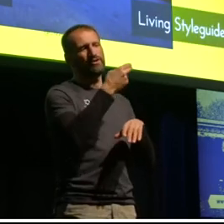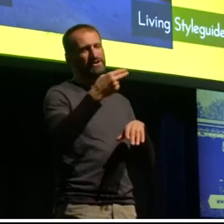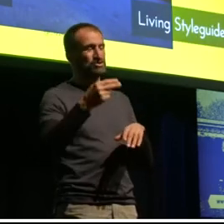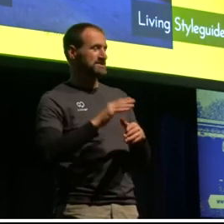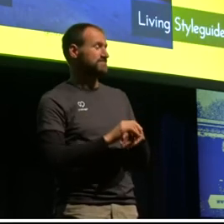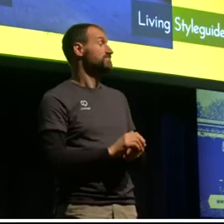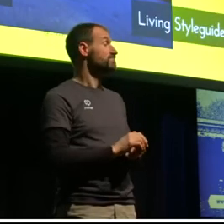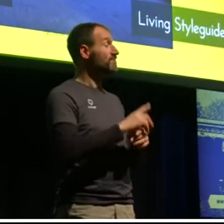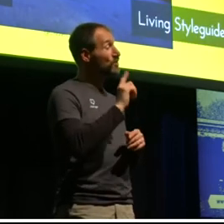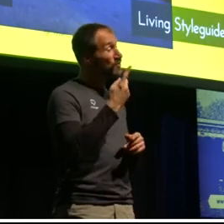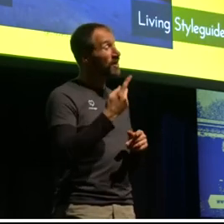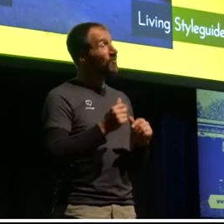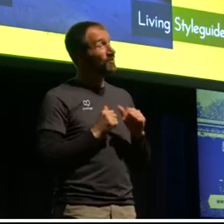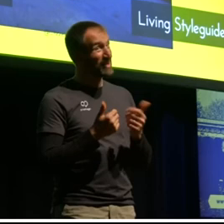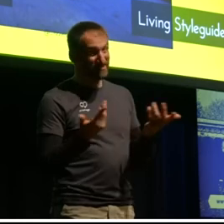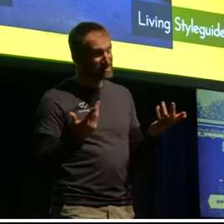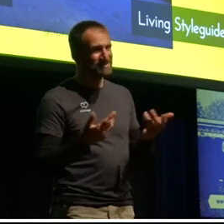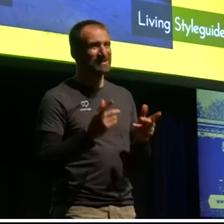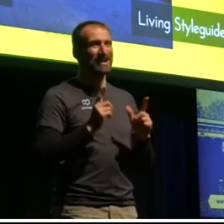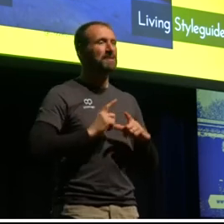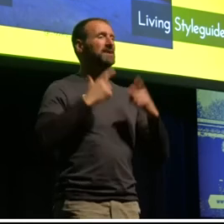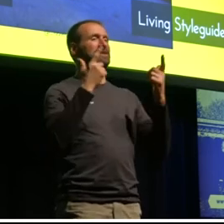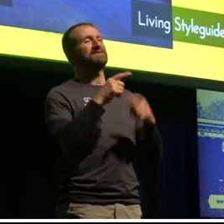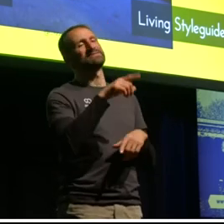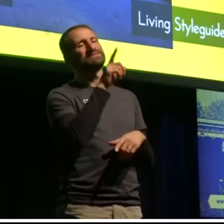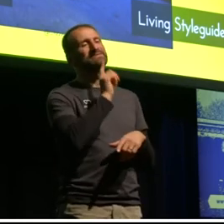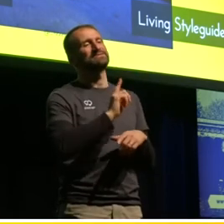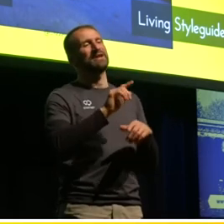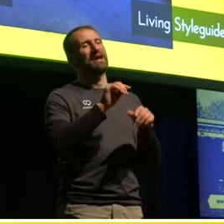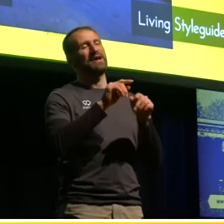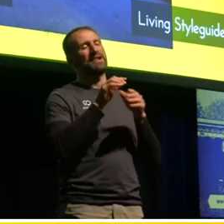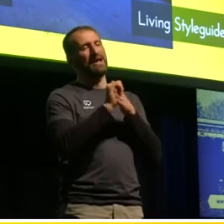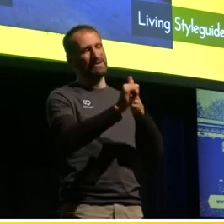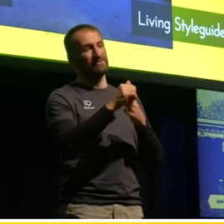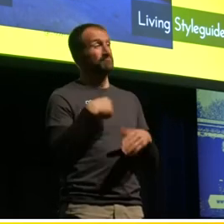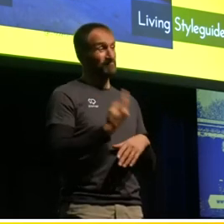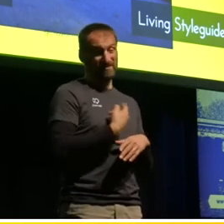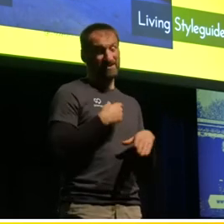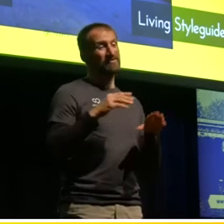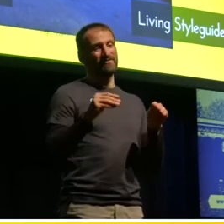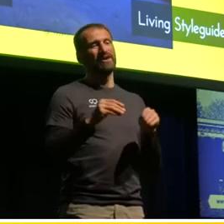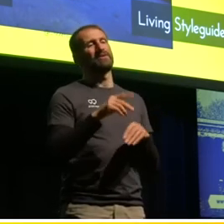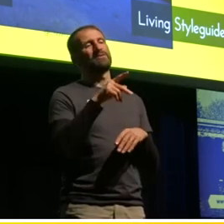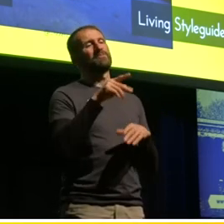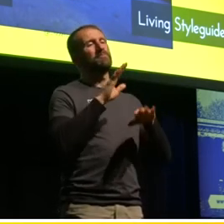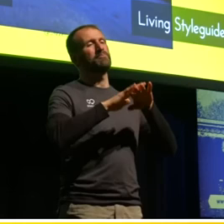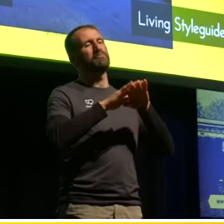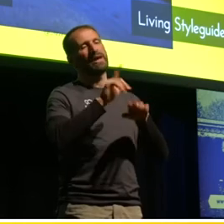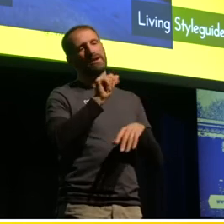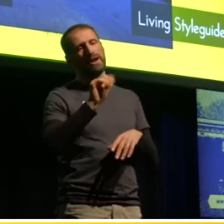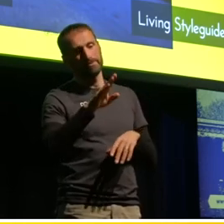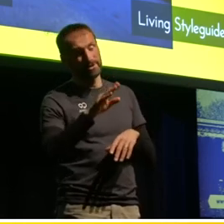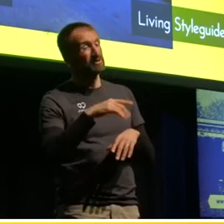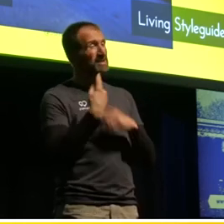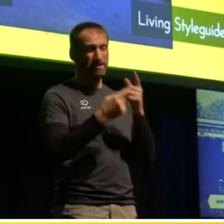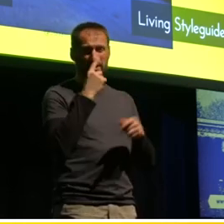helped us is a living style guide. So we have pattern lab. That means every time we develop something, there's always an